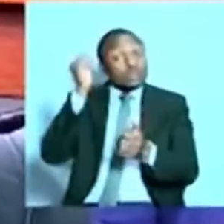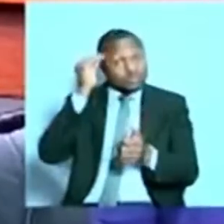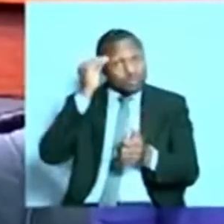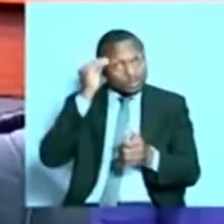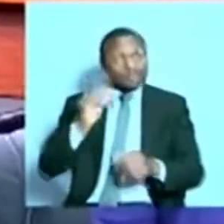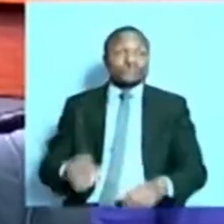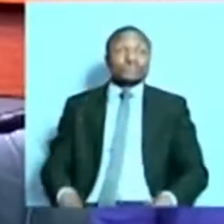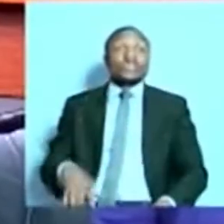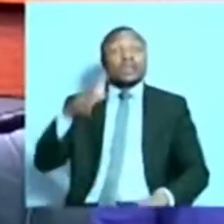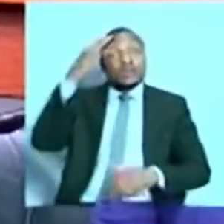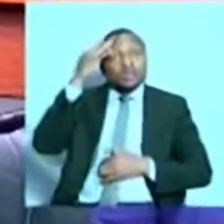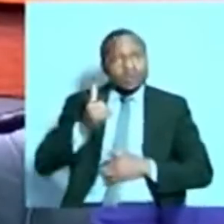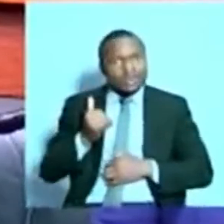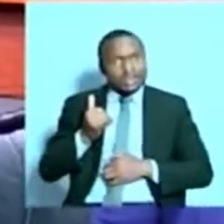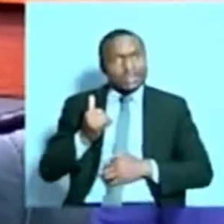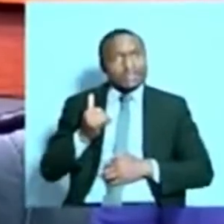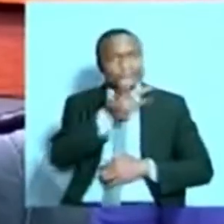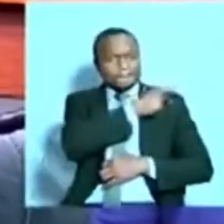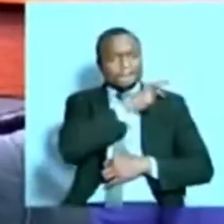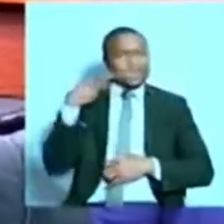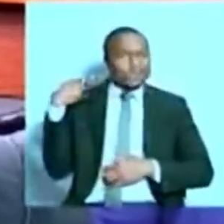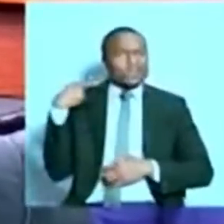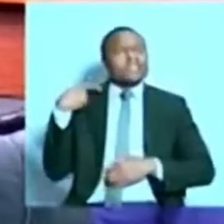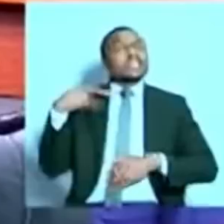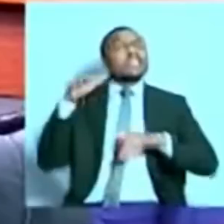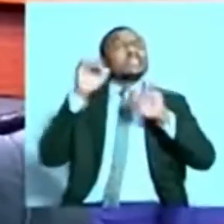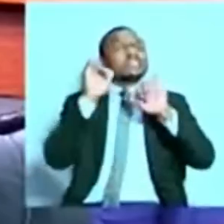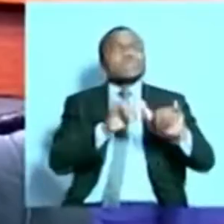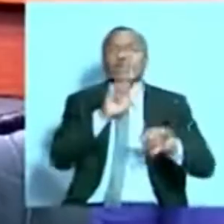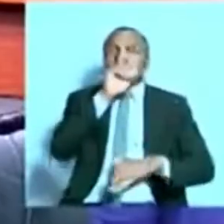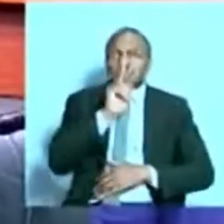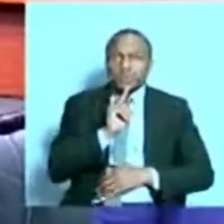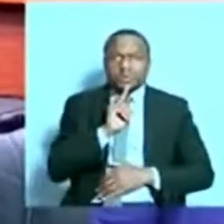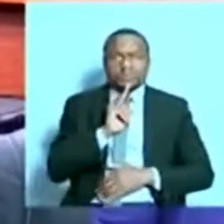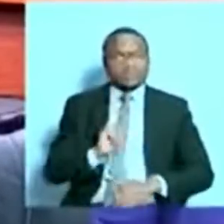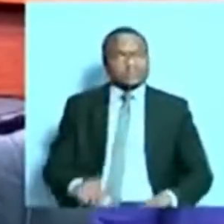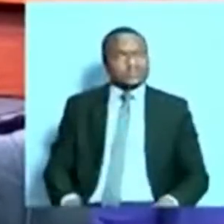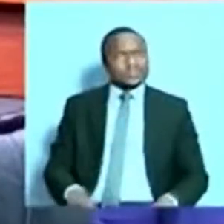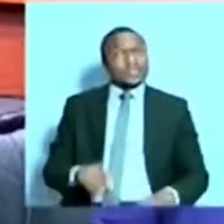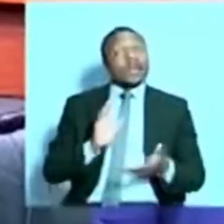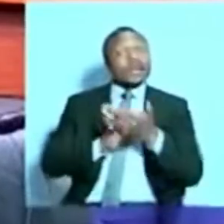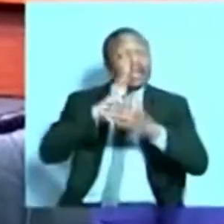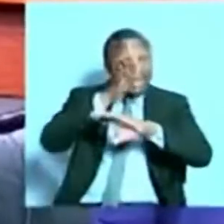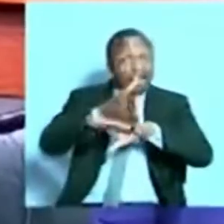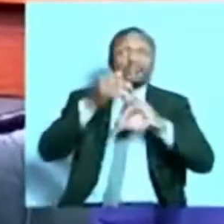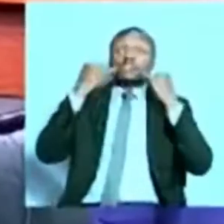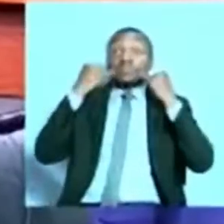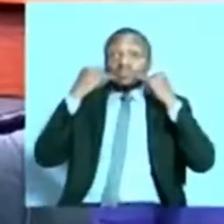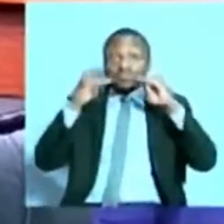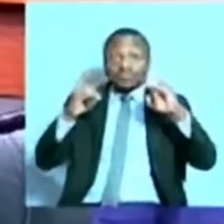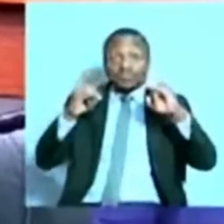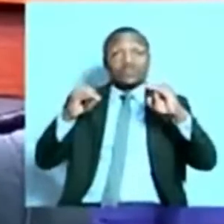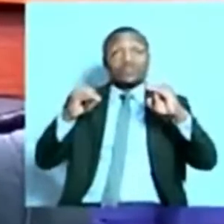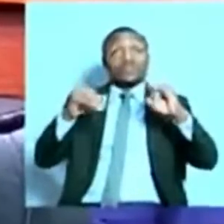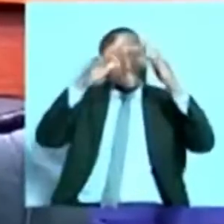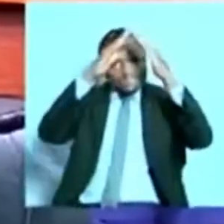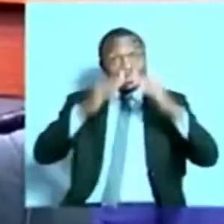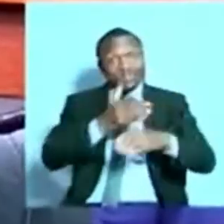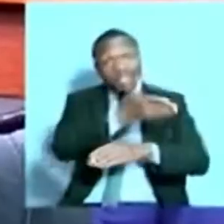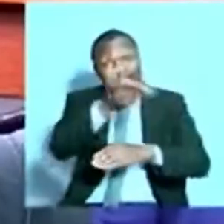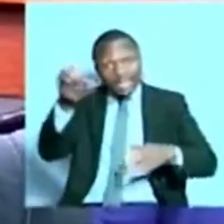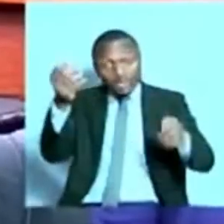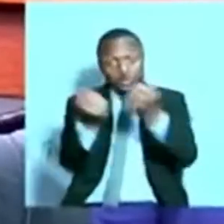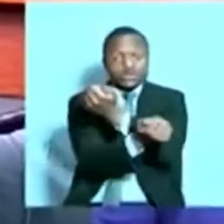Speaker, why has the House kept quiet even after informing the House that there are those